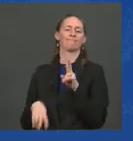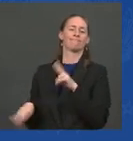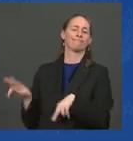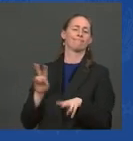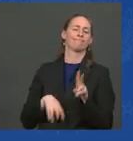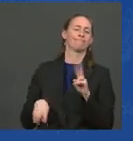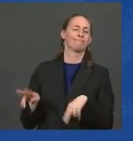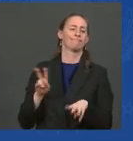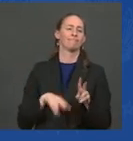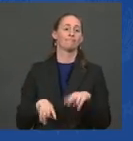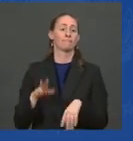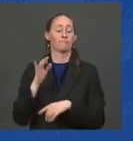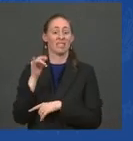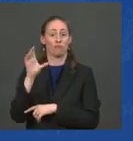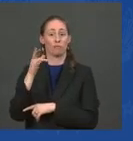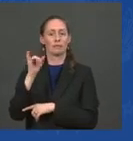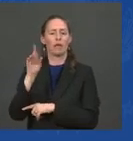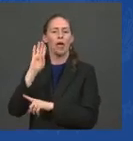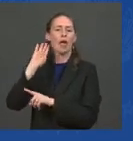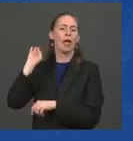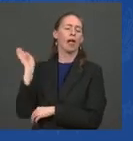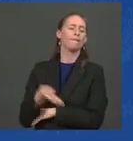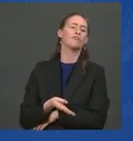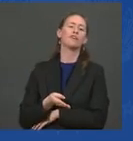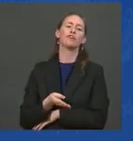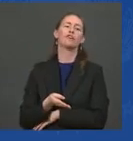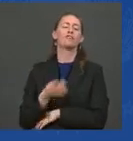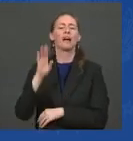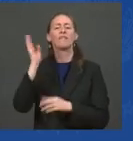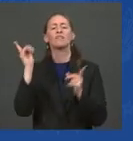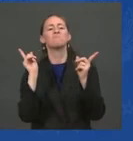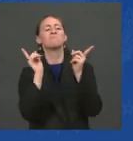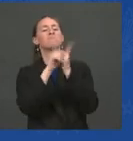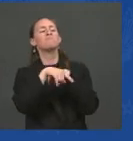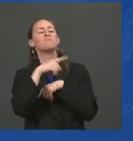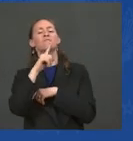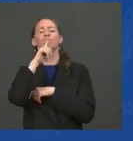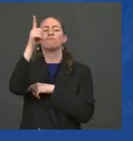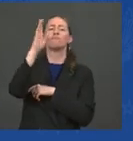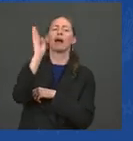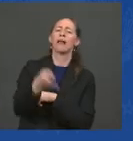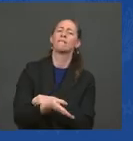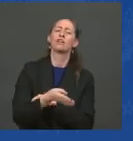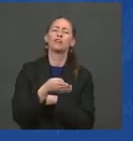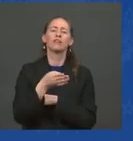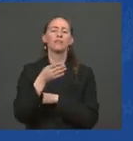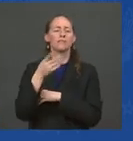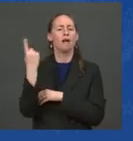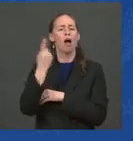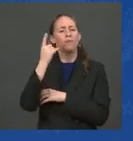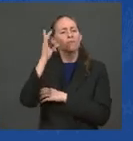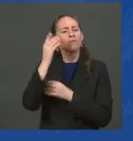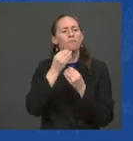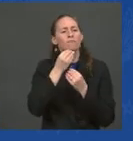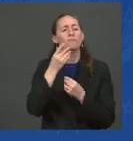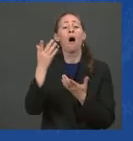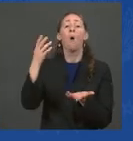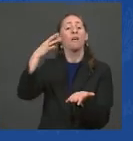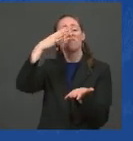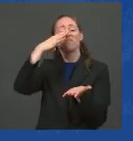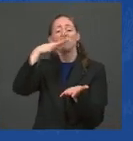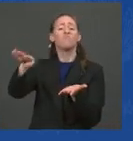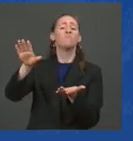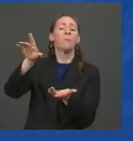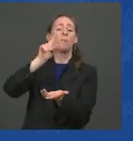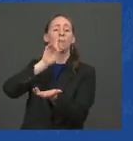seen Chris, figuratively or speaking, walk by anybody. I've never seen him, nor his wife, nor his